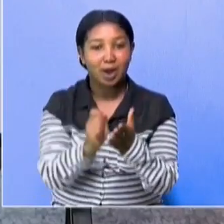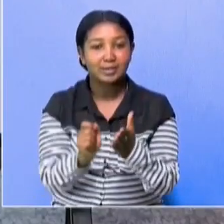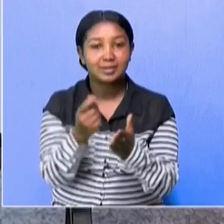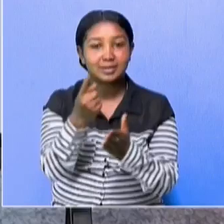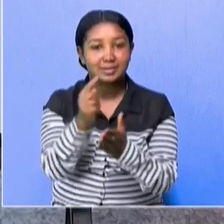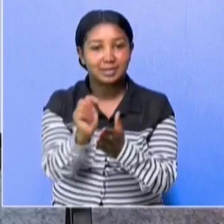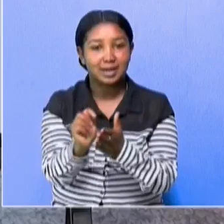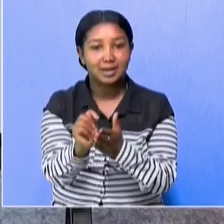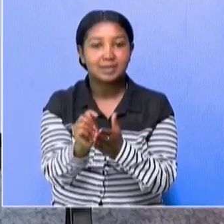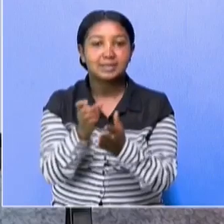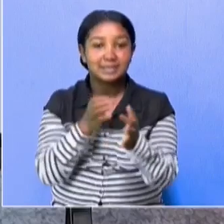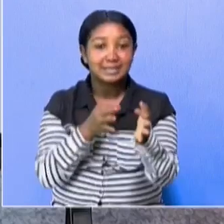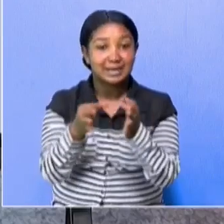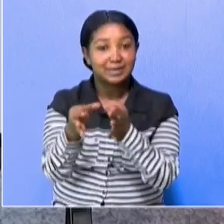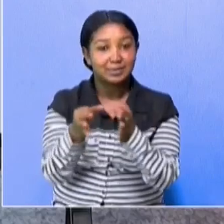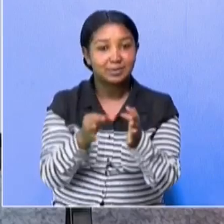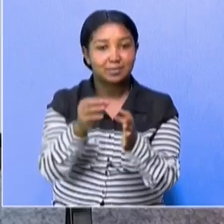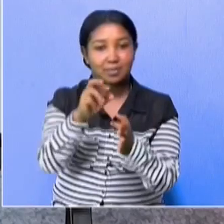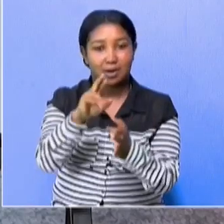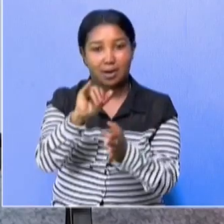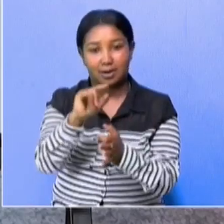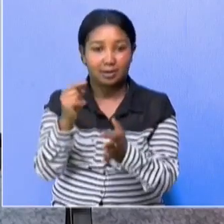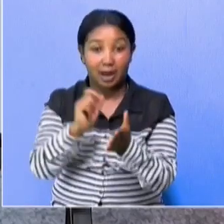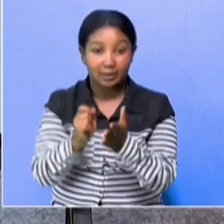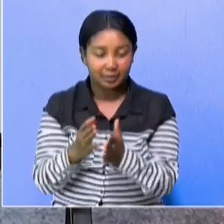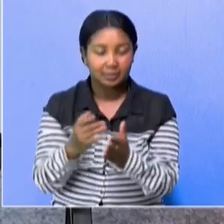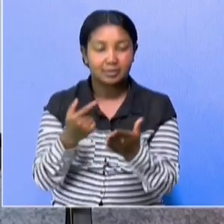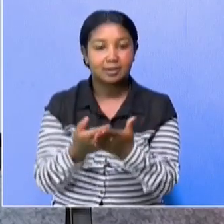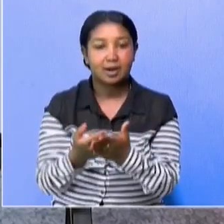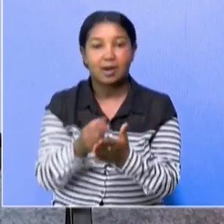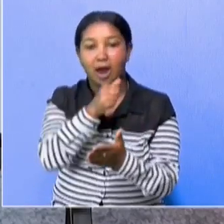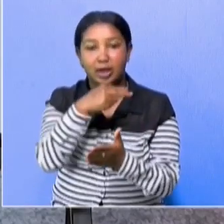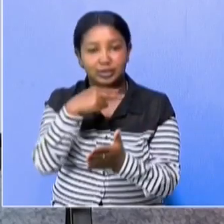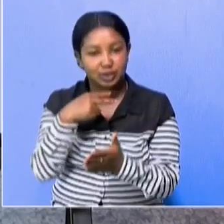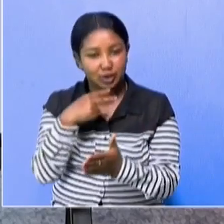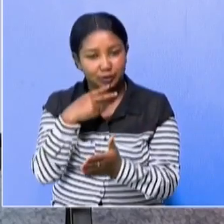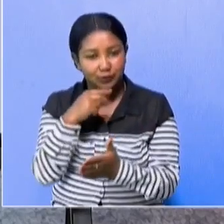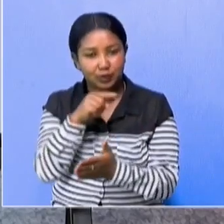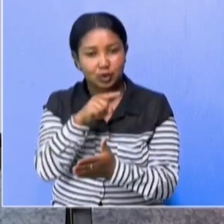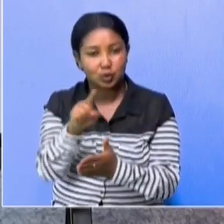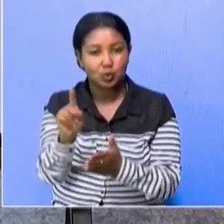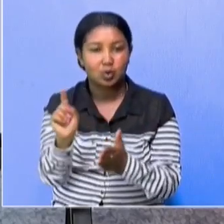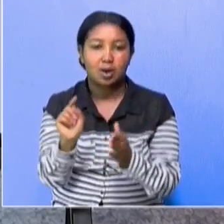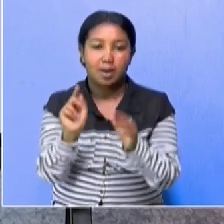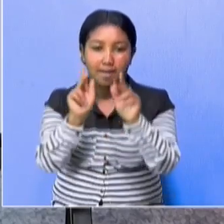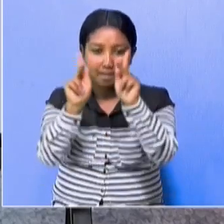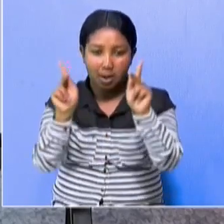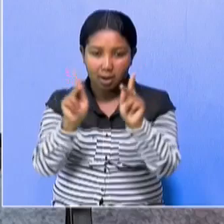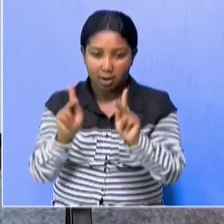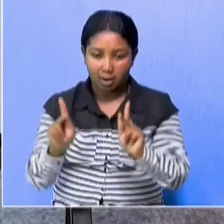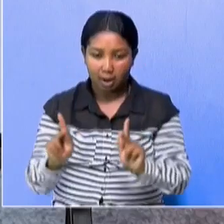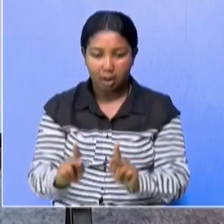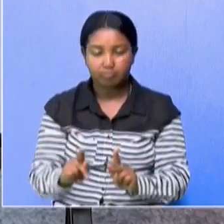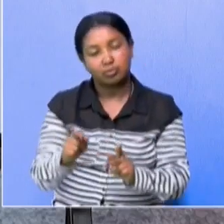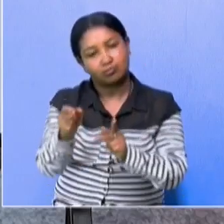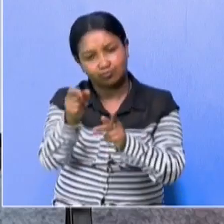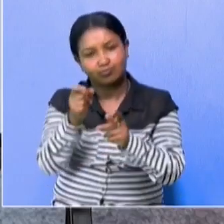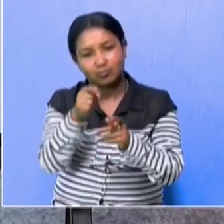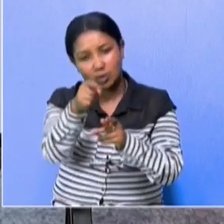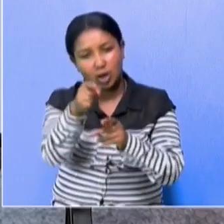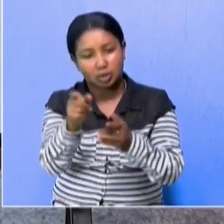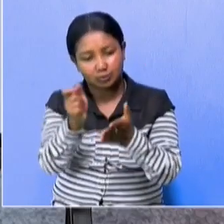the descriptive writing in such a way. If there are adjectives in your paragraph, you are welcome to develop